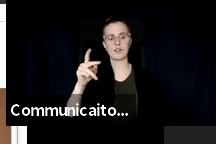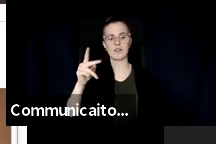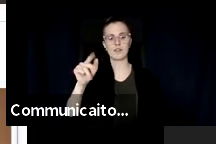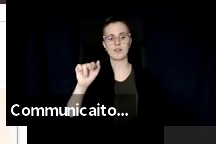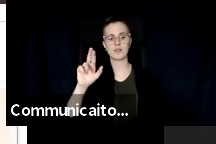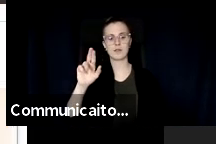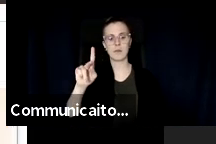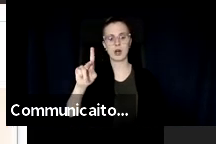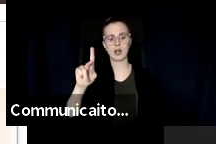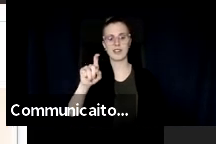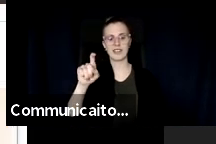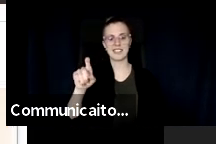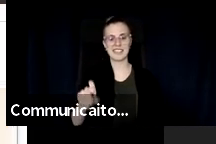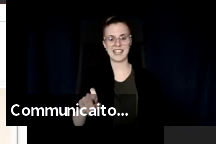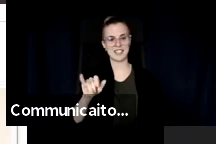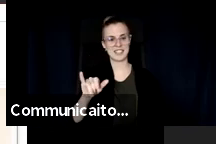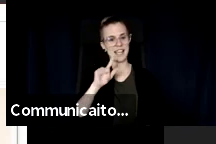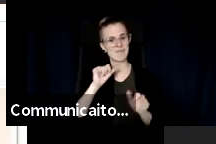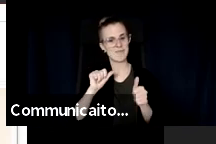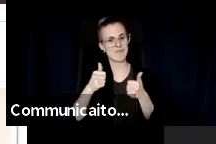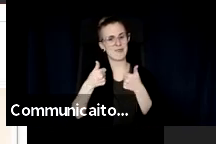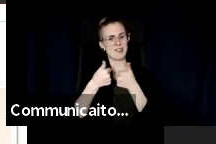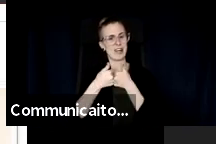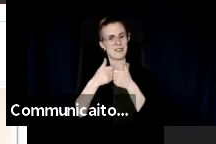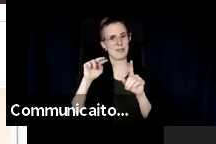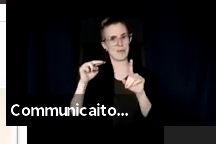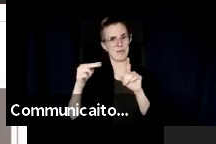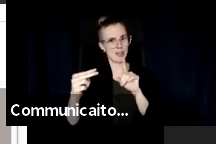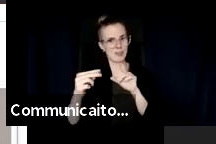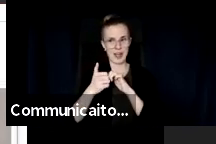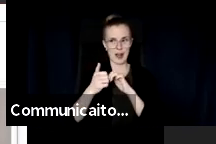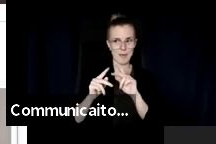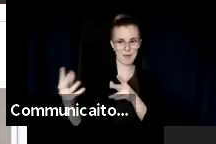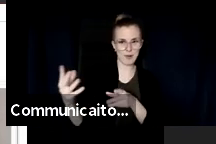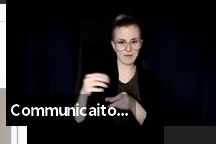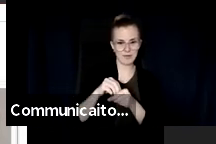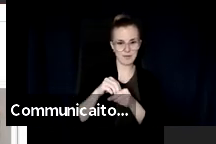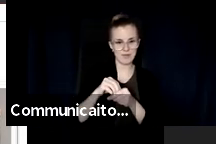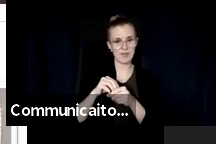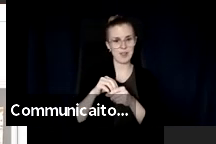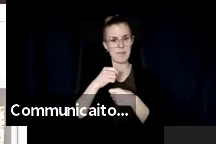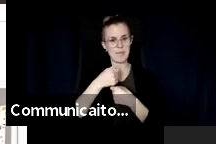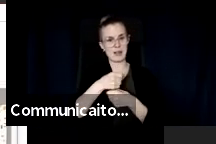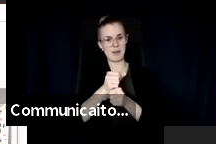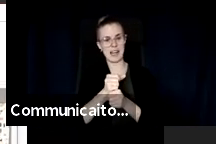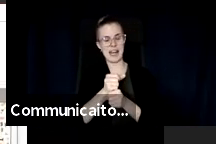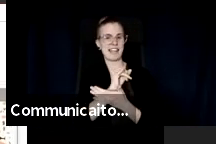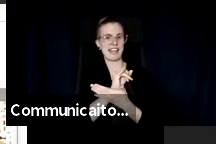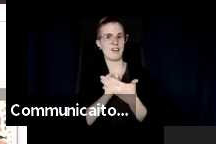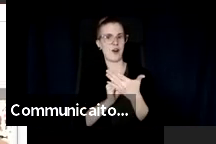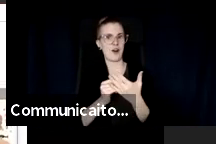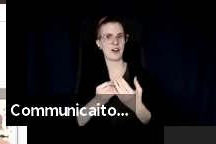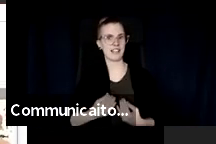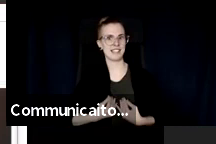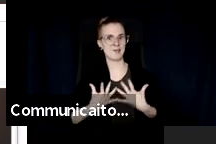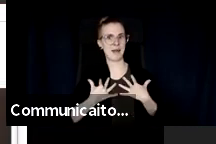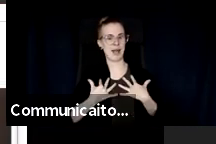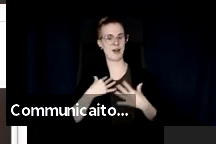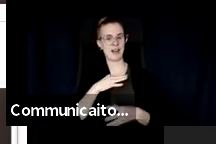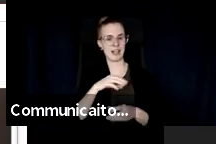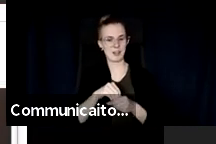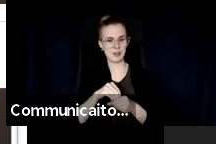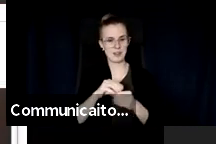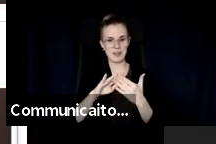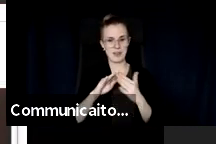challenges perceptions of how people contribute by creating an arts-inspired, inclusive community of individuals